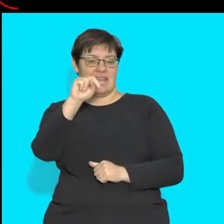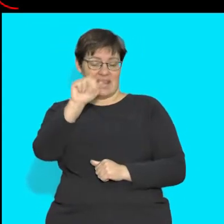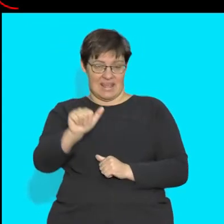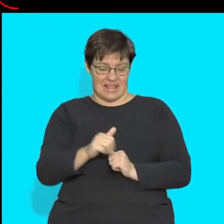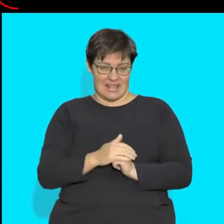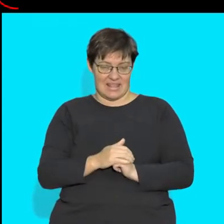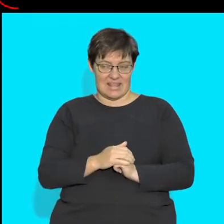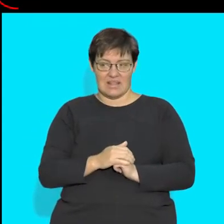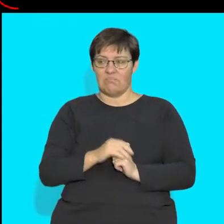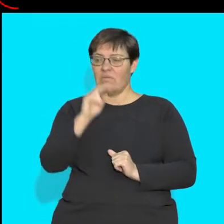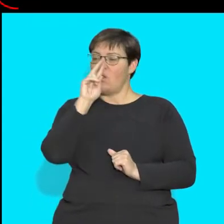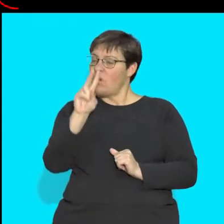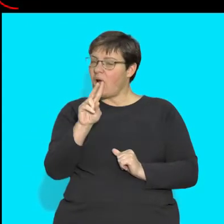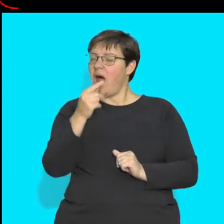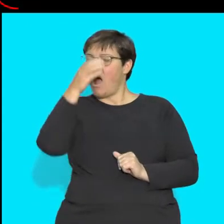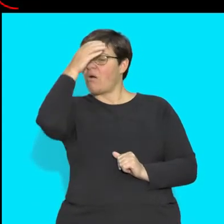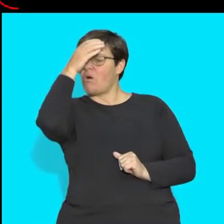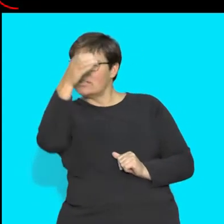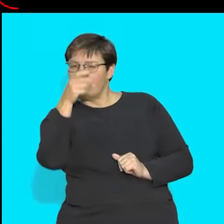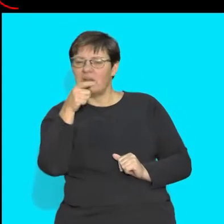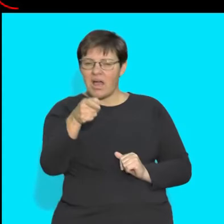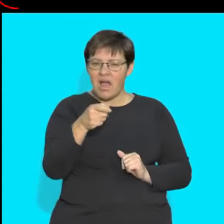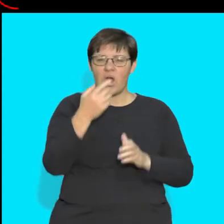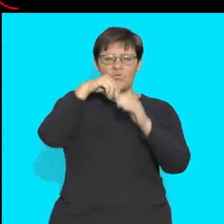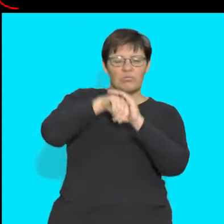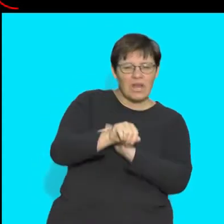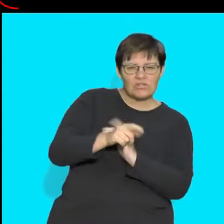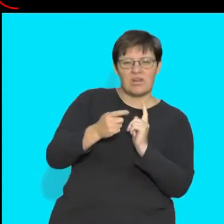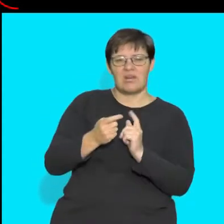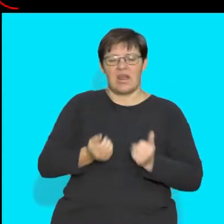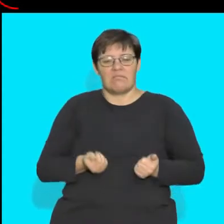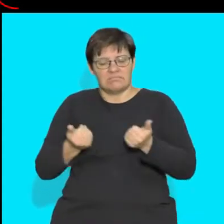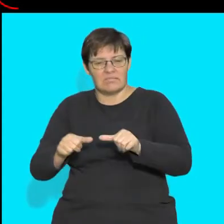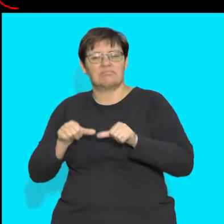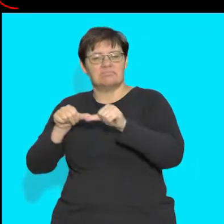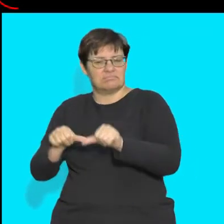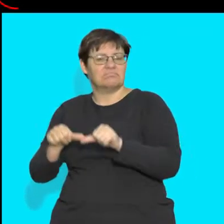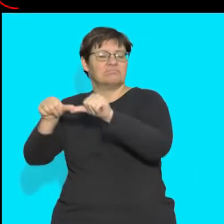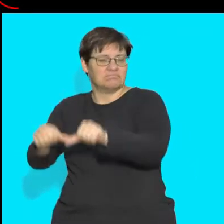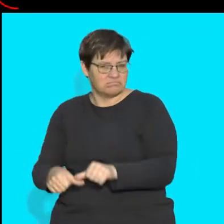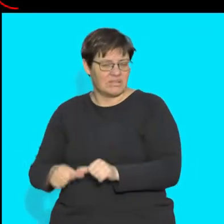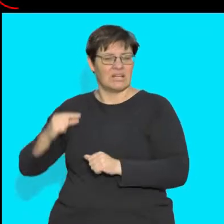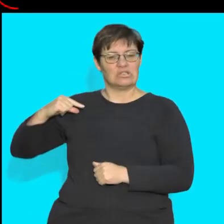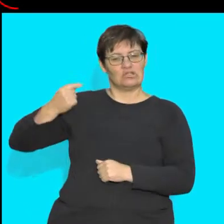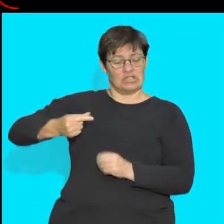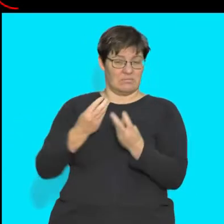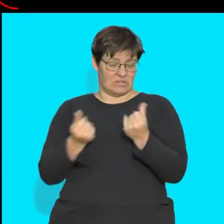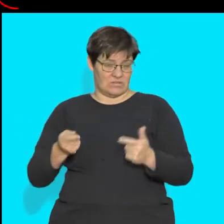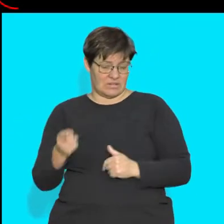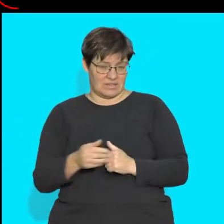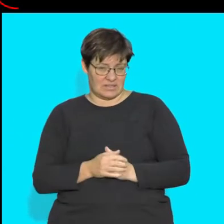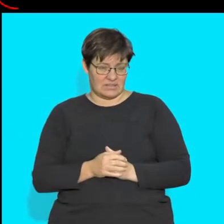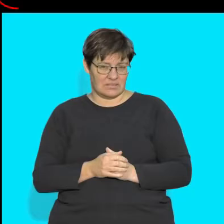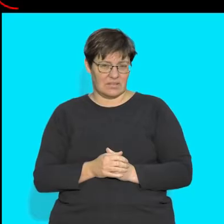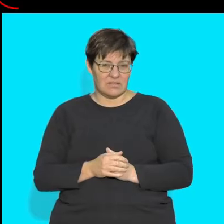DNA, because we were looking at this whole concept of reproduction, carrying on our genetic material. But when